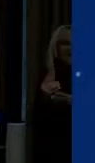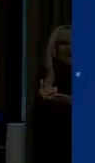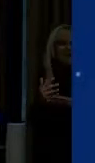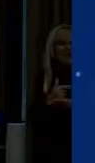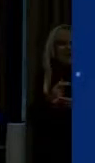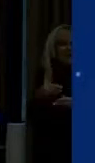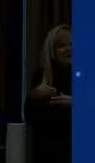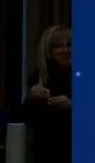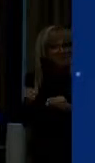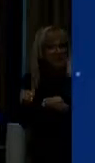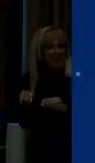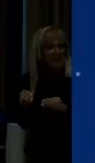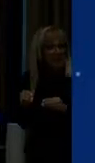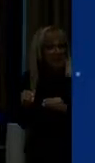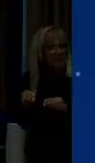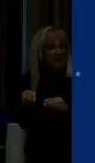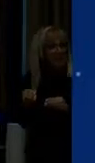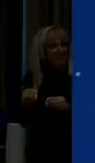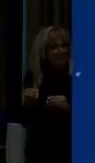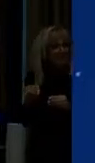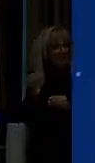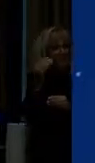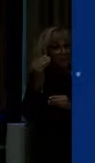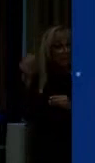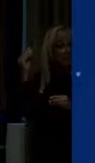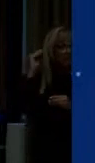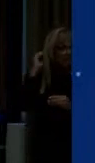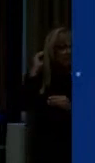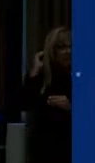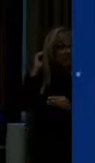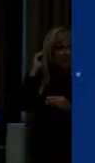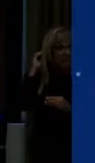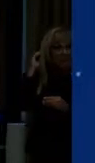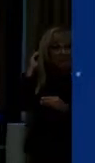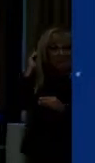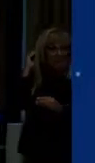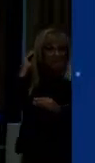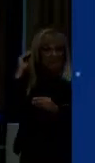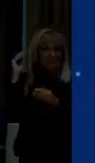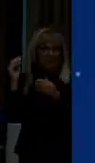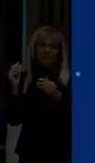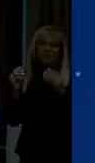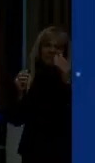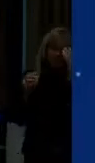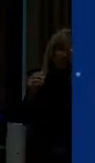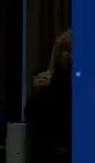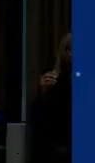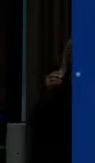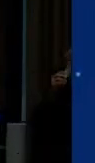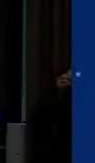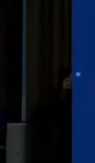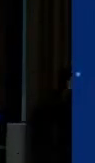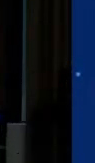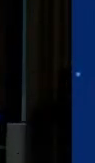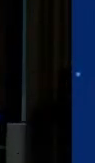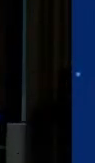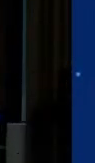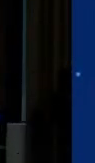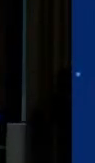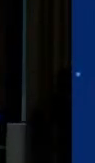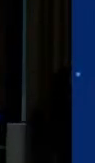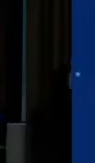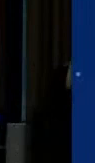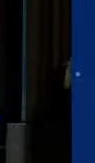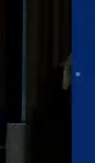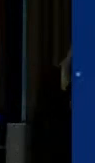selling it to anybody? Just something that came to the back of your head. So along with that, one of my